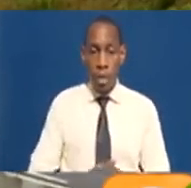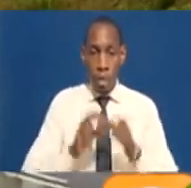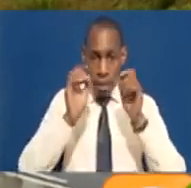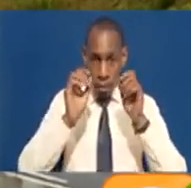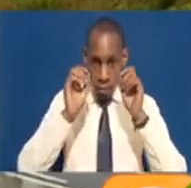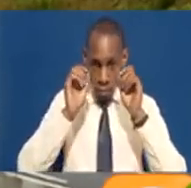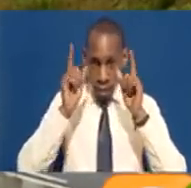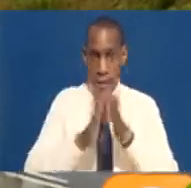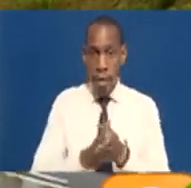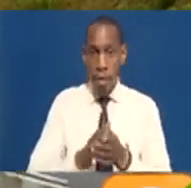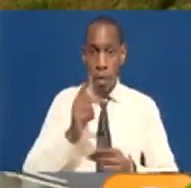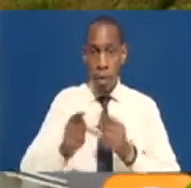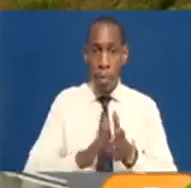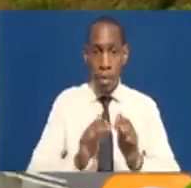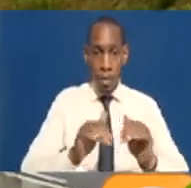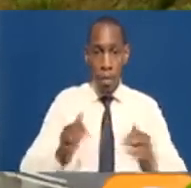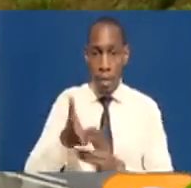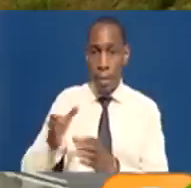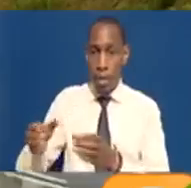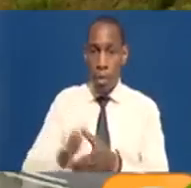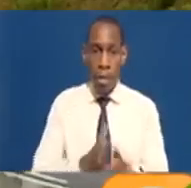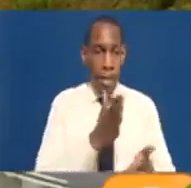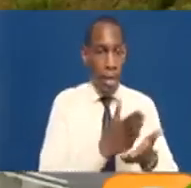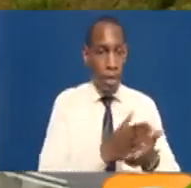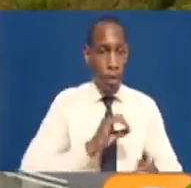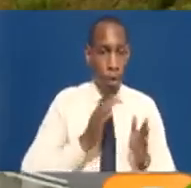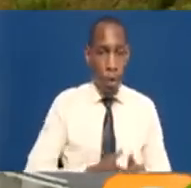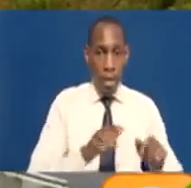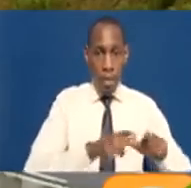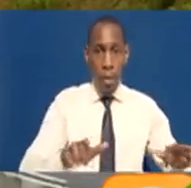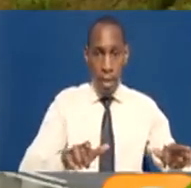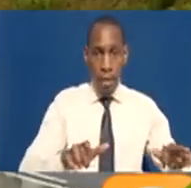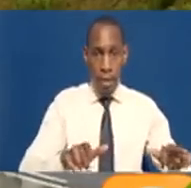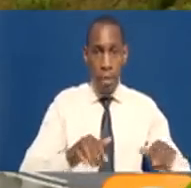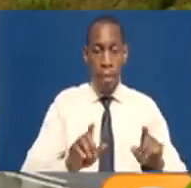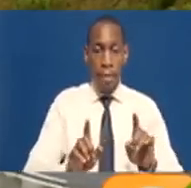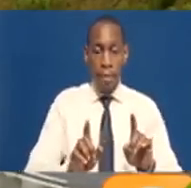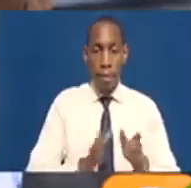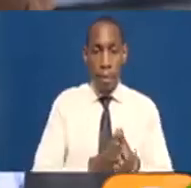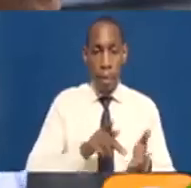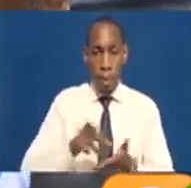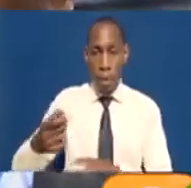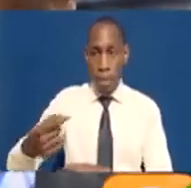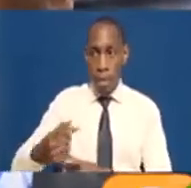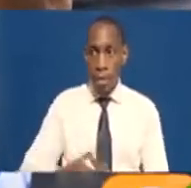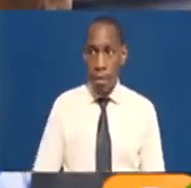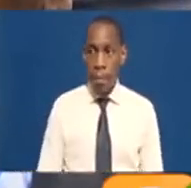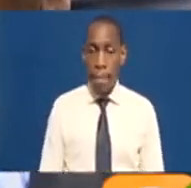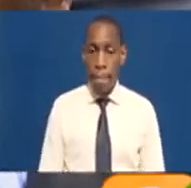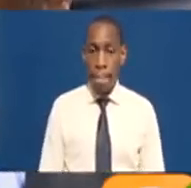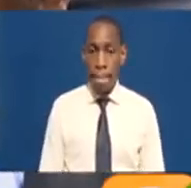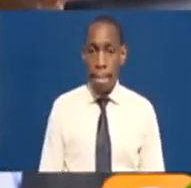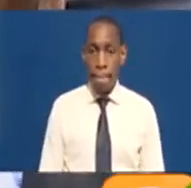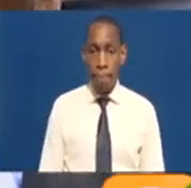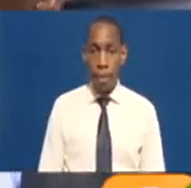through their processes to separate the cartels from bona fide owners of land subject to compensation. If there are